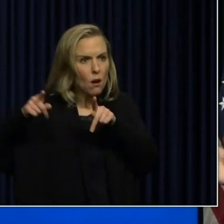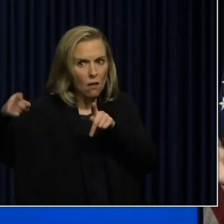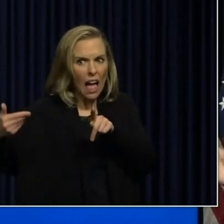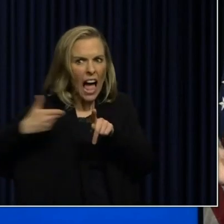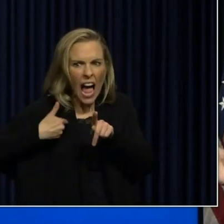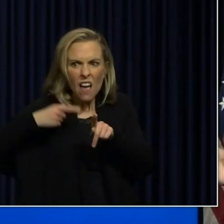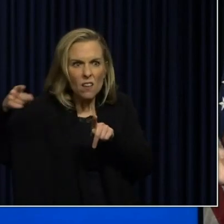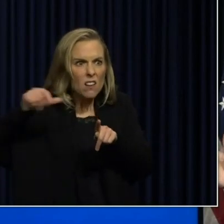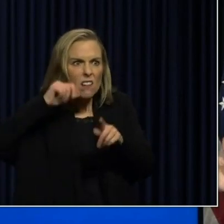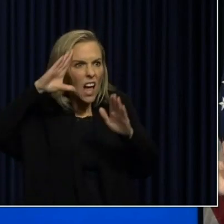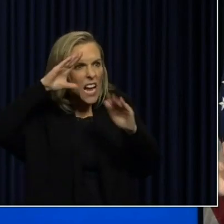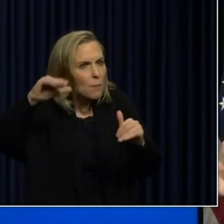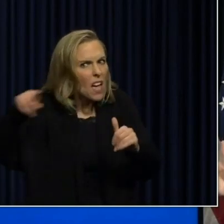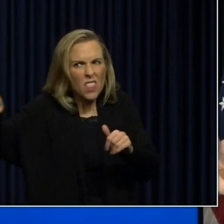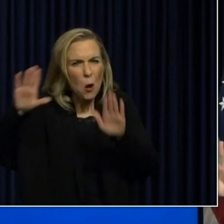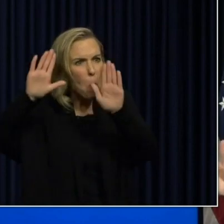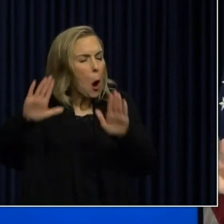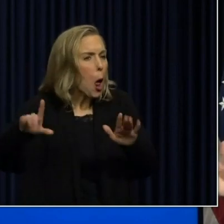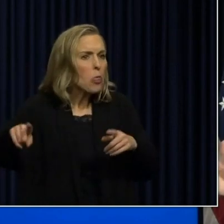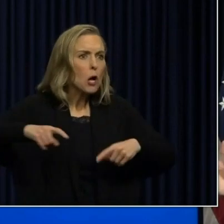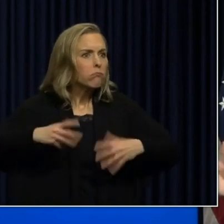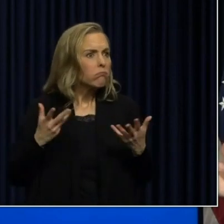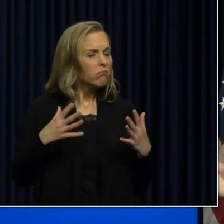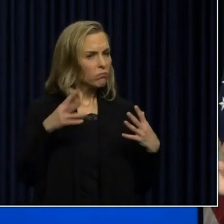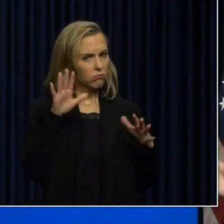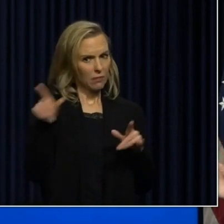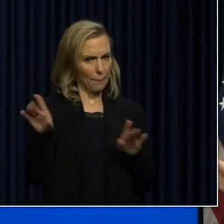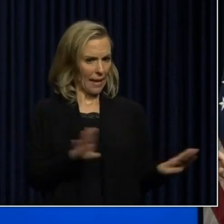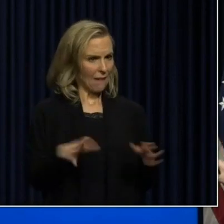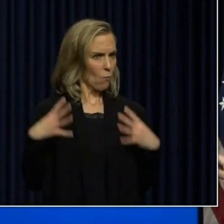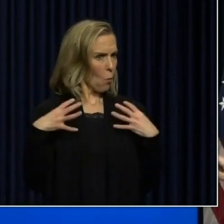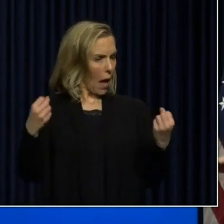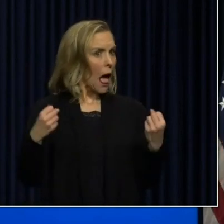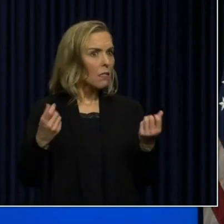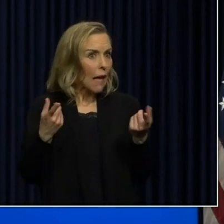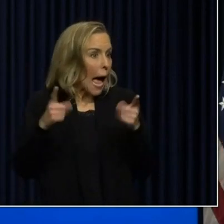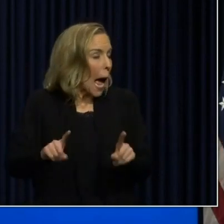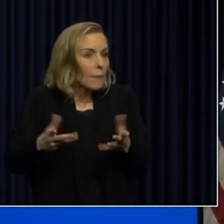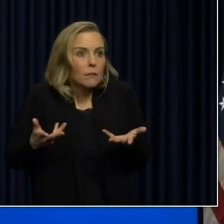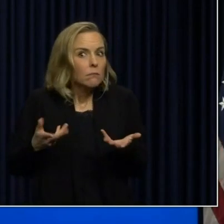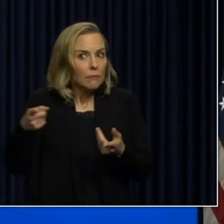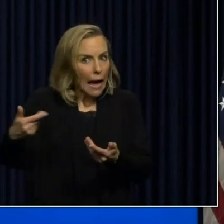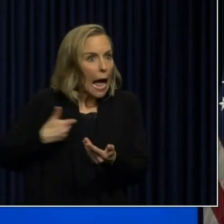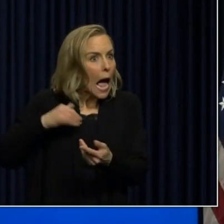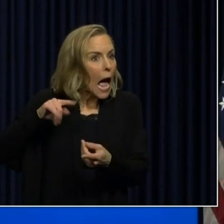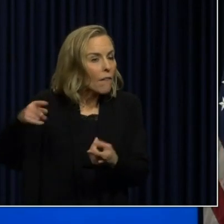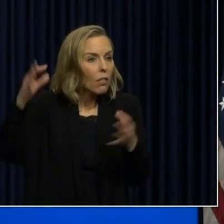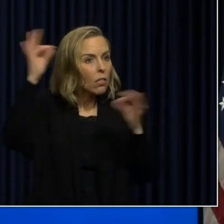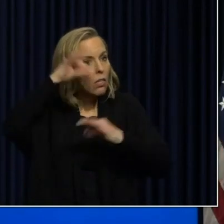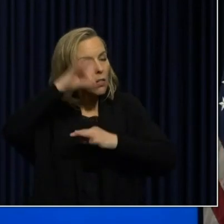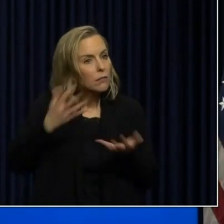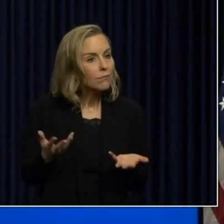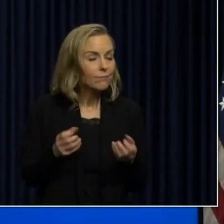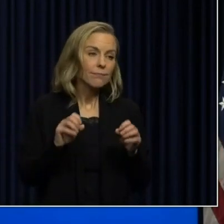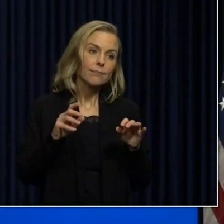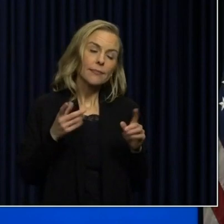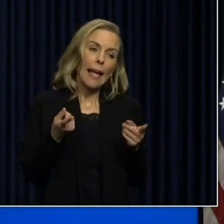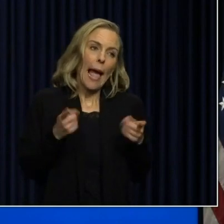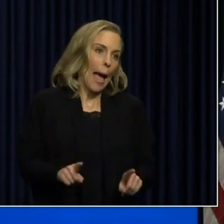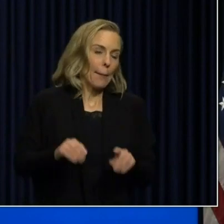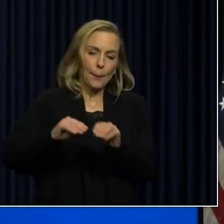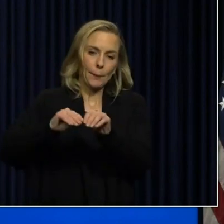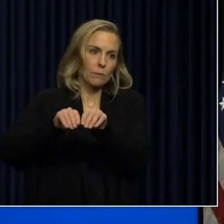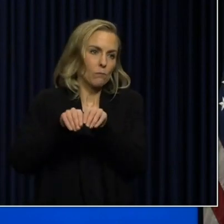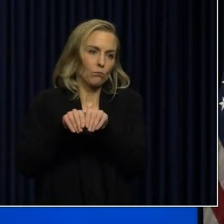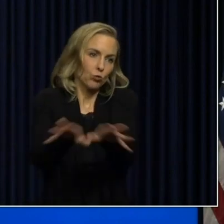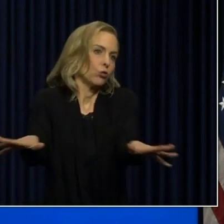never expect it. They're doing great. And we're happy about that. But yes, it can manifest in those